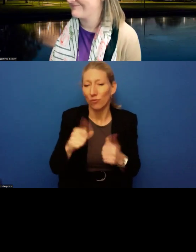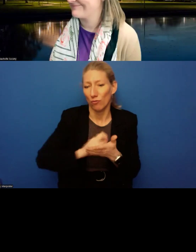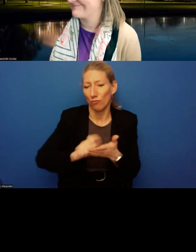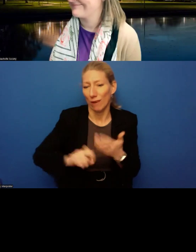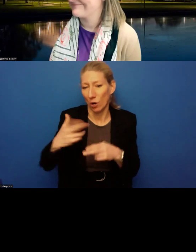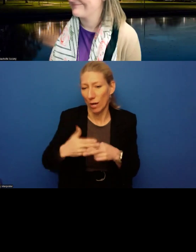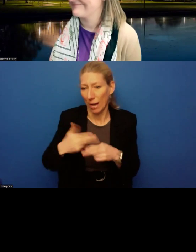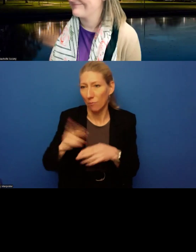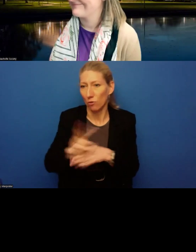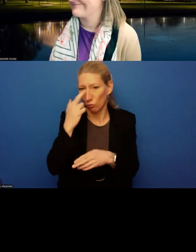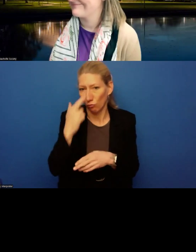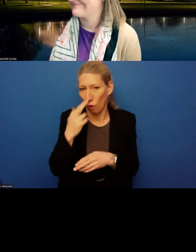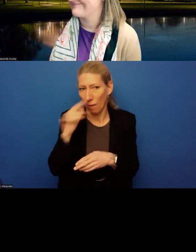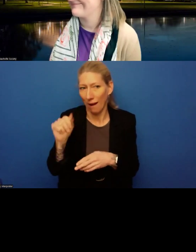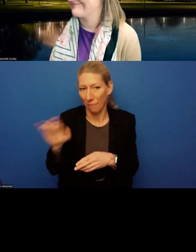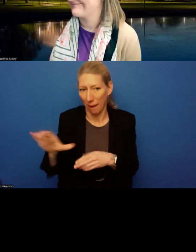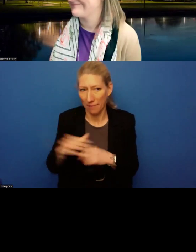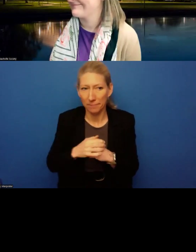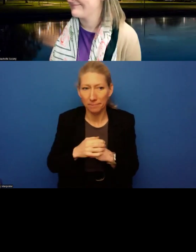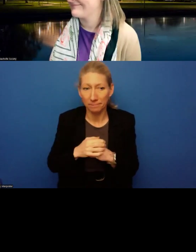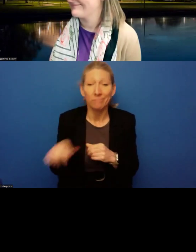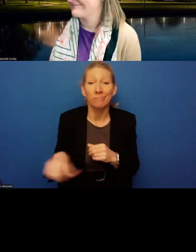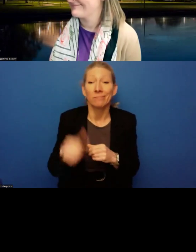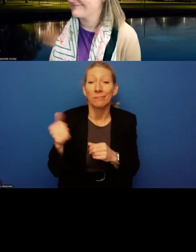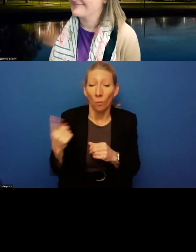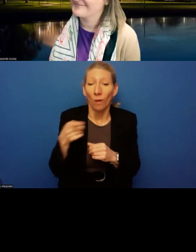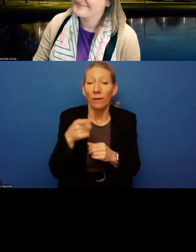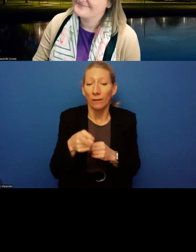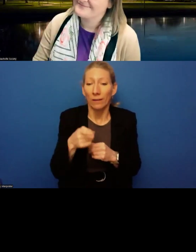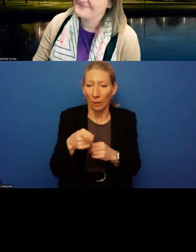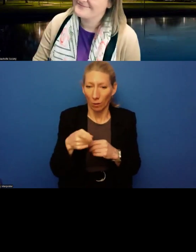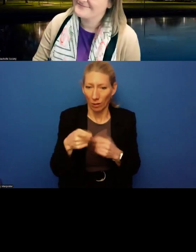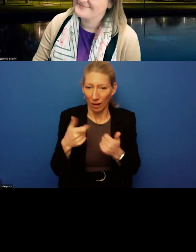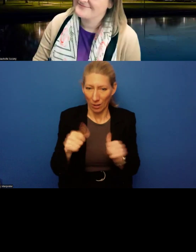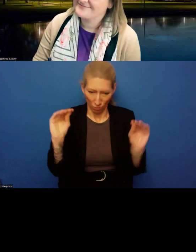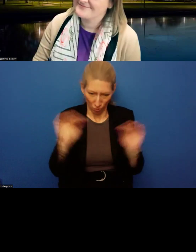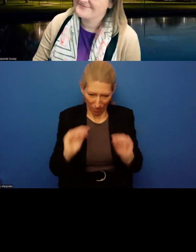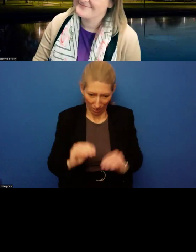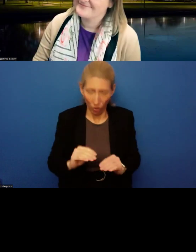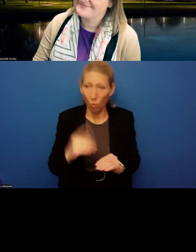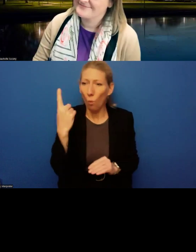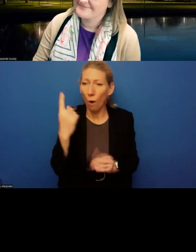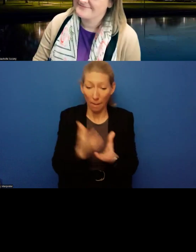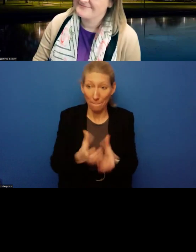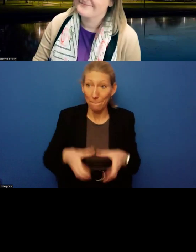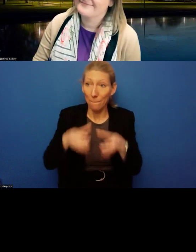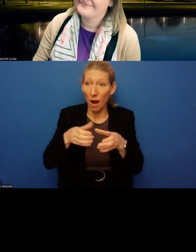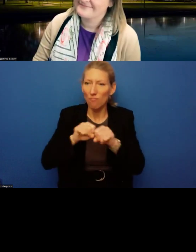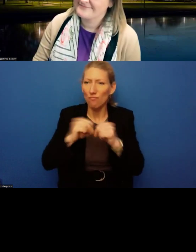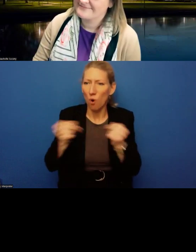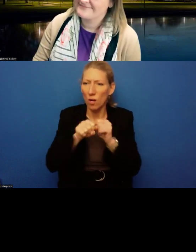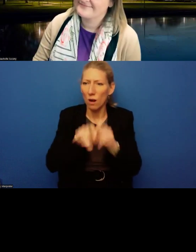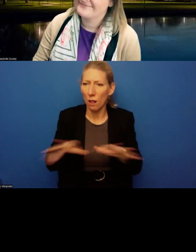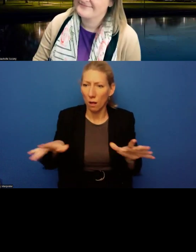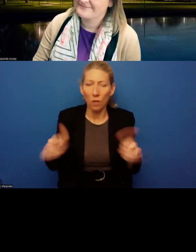names. At another station, participants were tasked with putting together a broken clay pot as they learned about